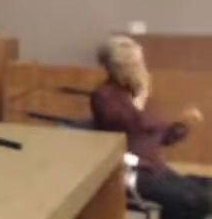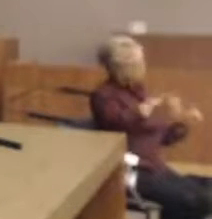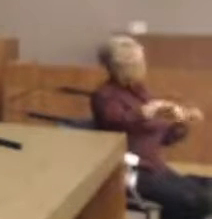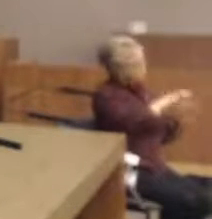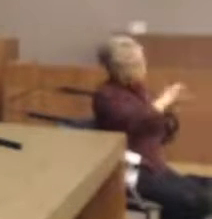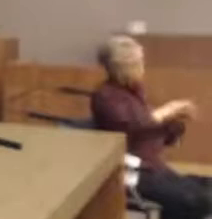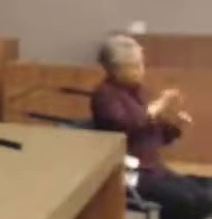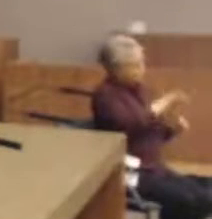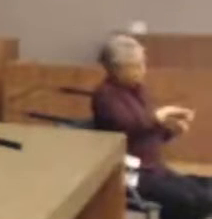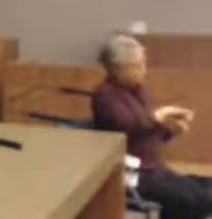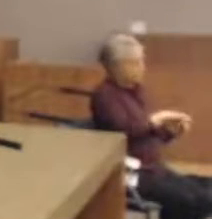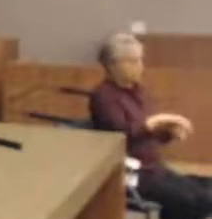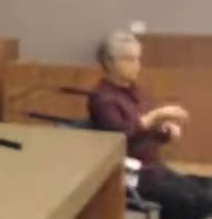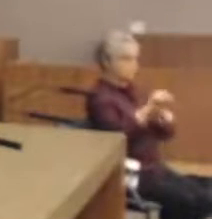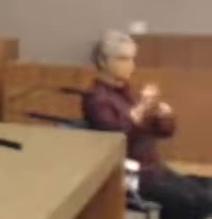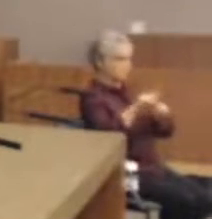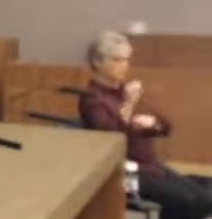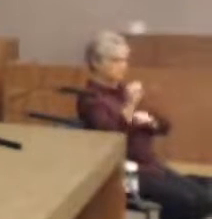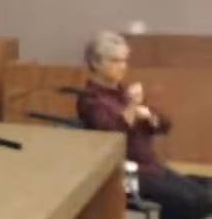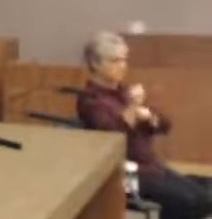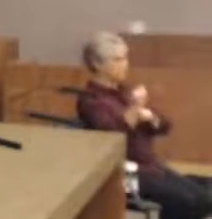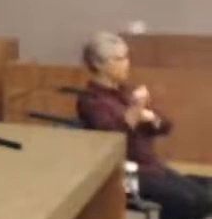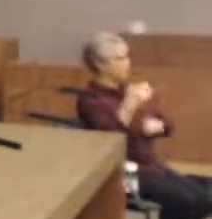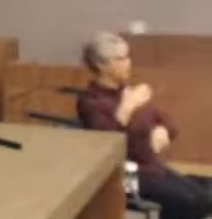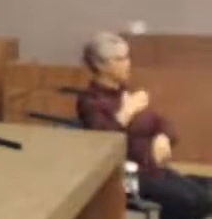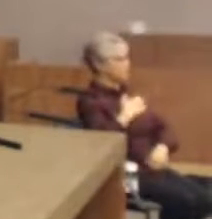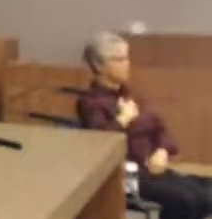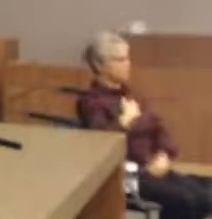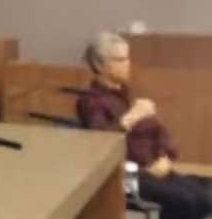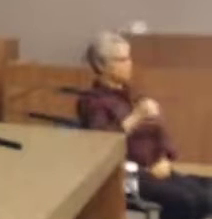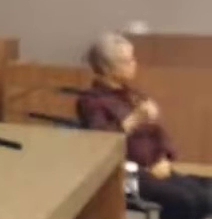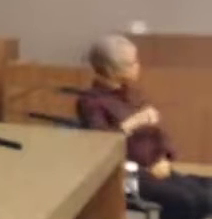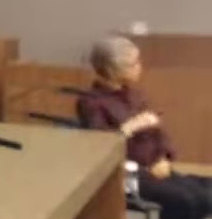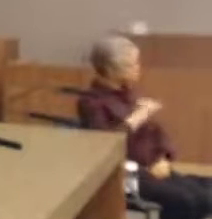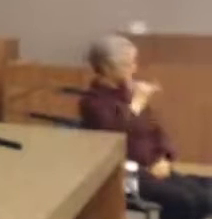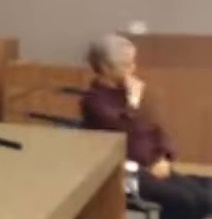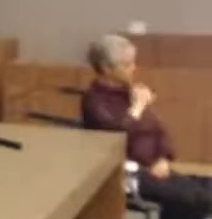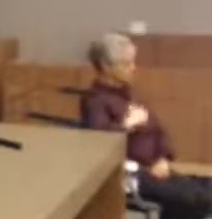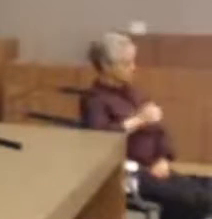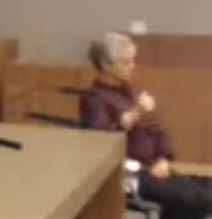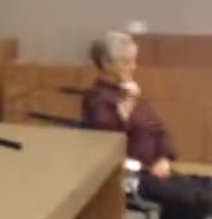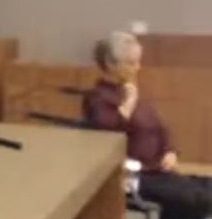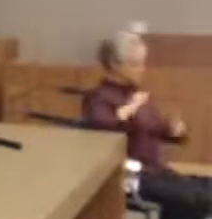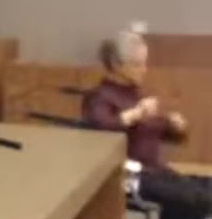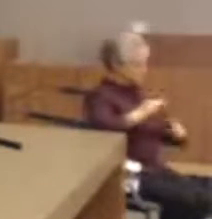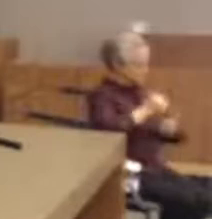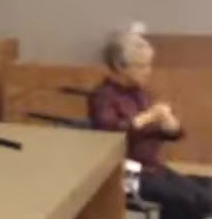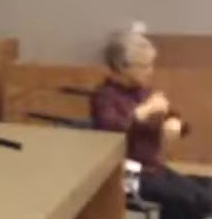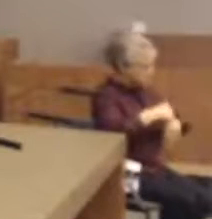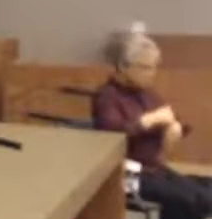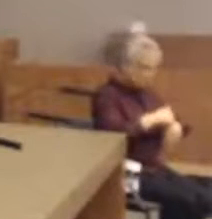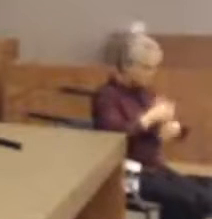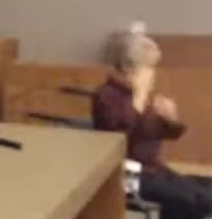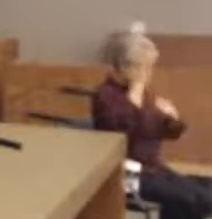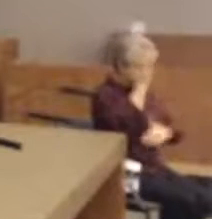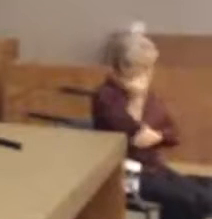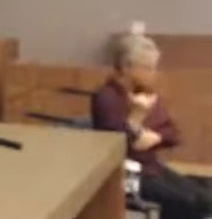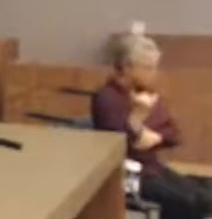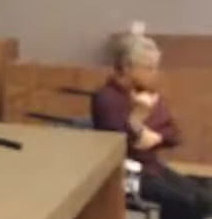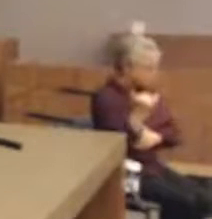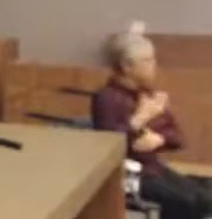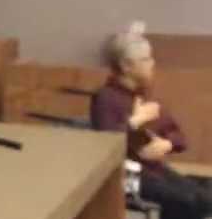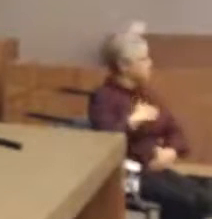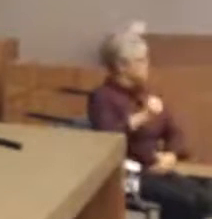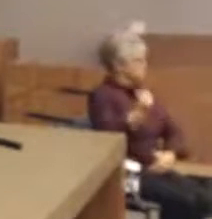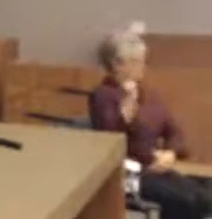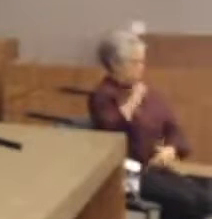back hurts all the time and that makes me feel bad and I can't get out of bed and I can't work. And I don't know where that came from. But now on top of this event that happened, I have